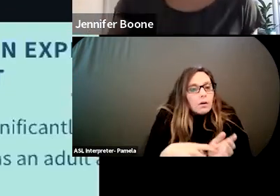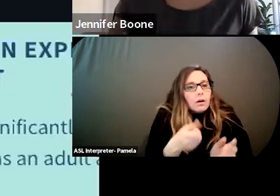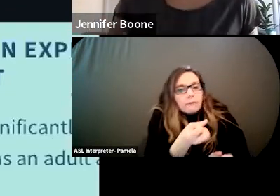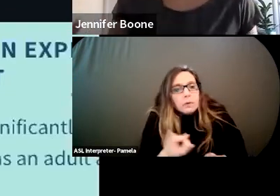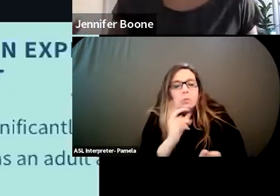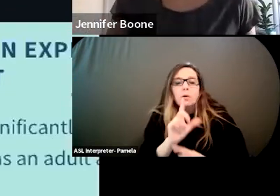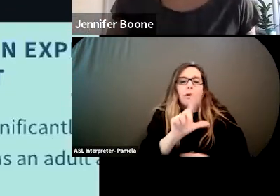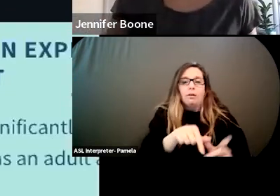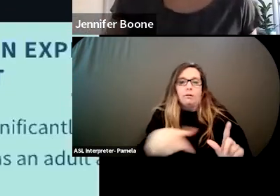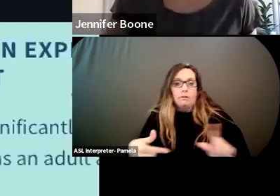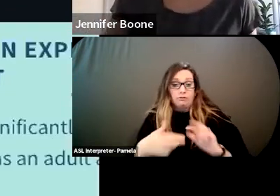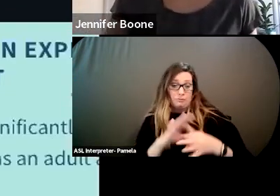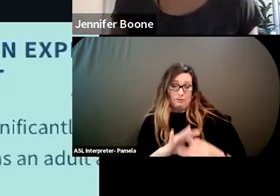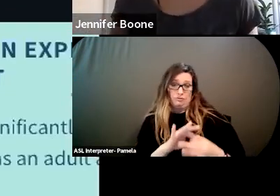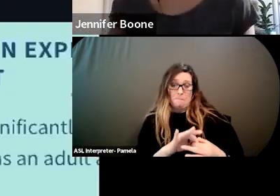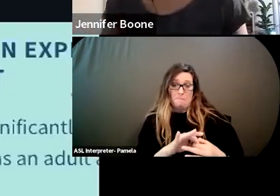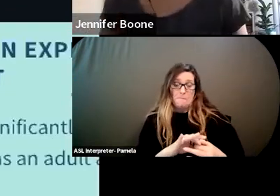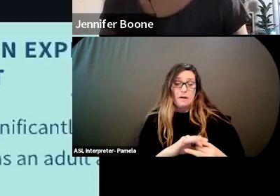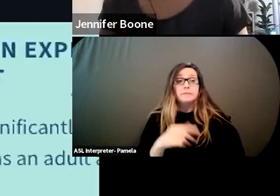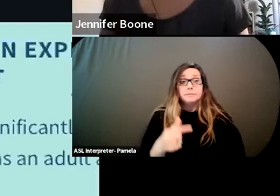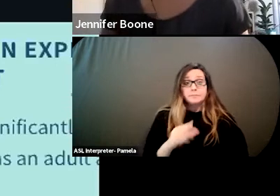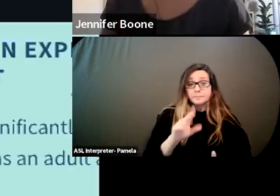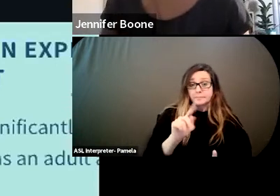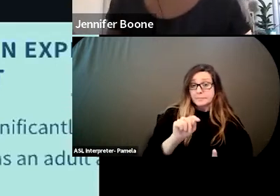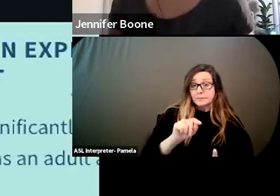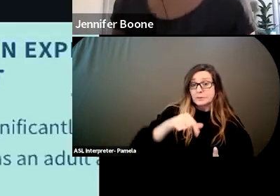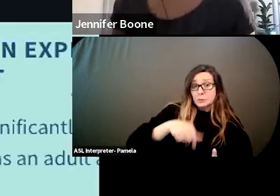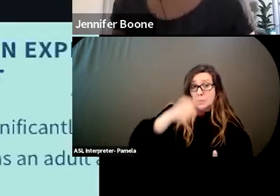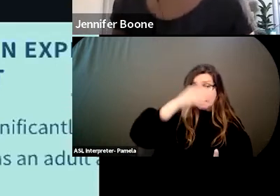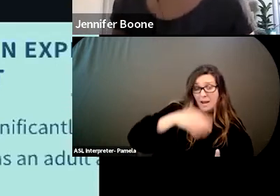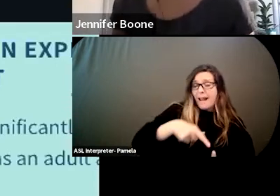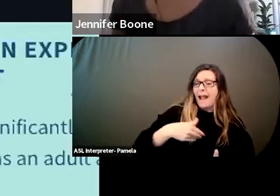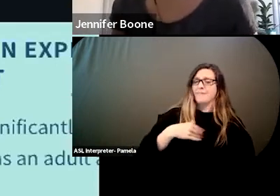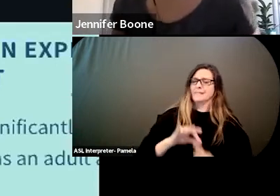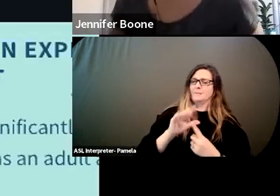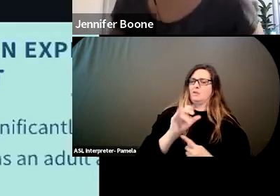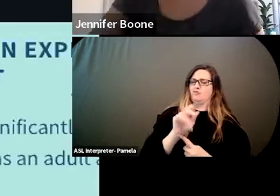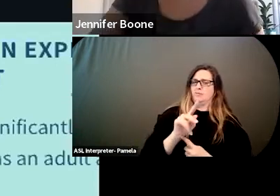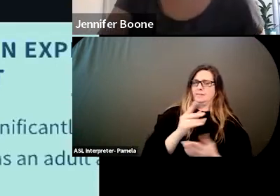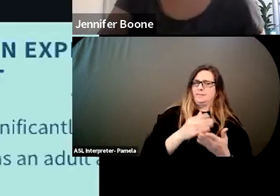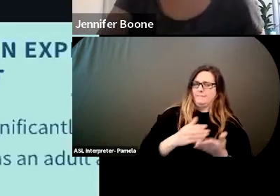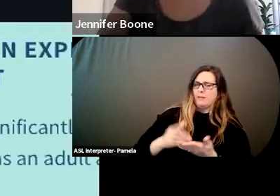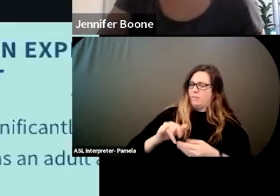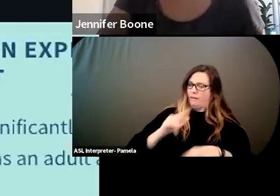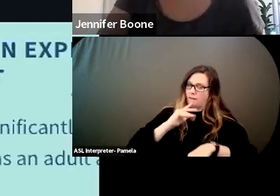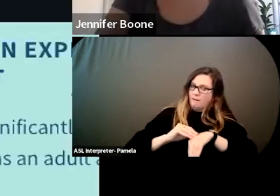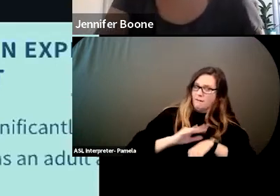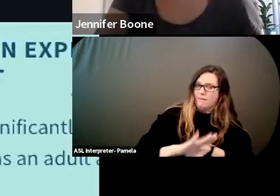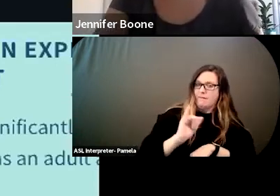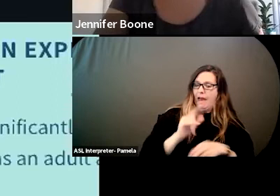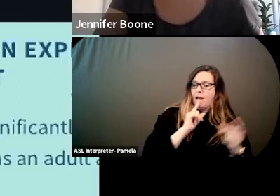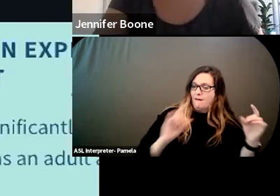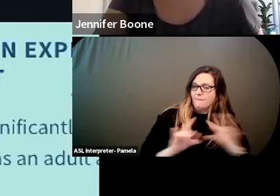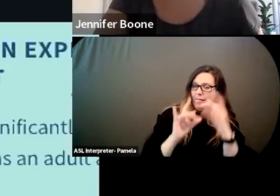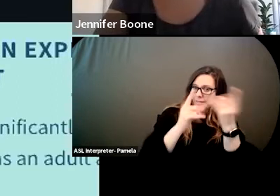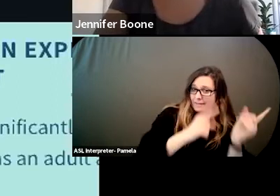So, LGBTQ men experience unique risk factors that can increase the risk of IPV. In Canada, sexual